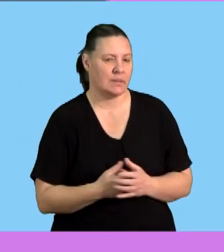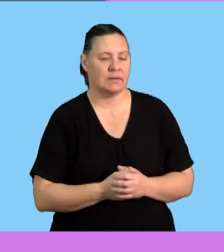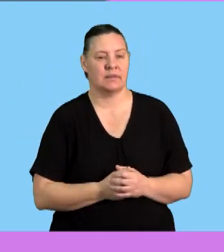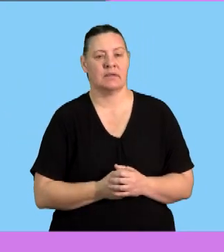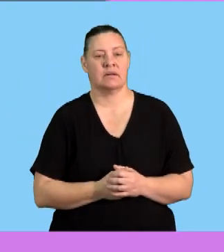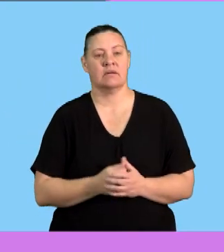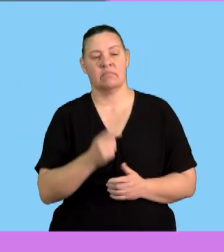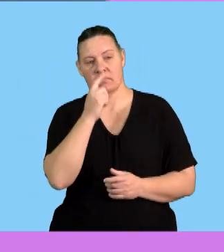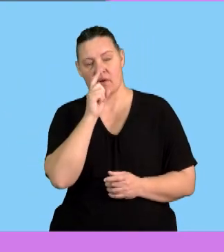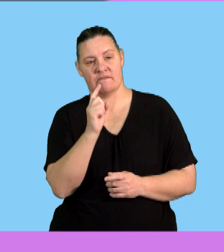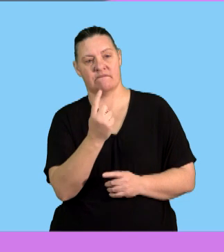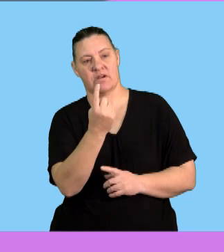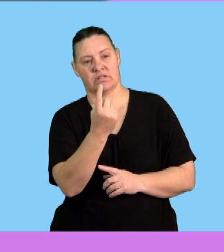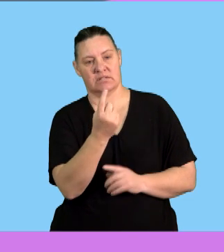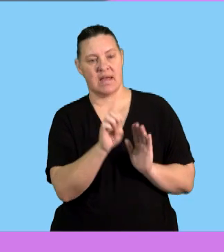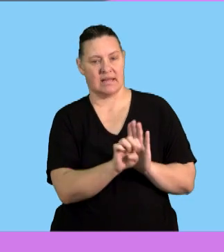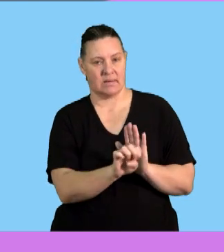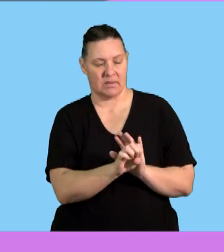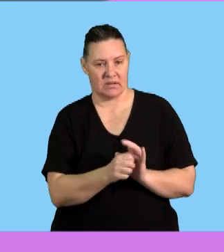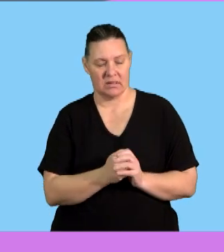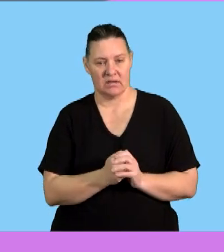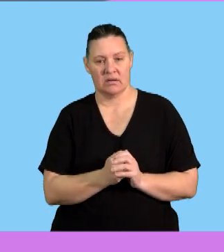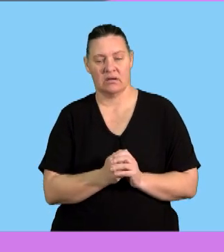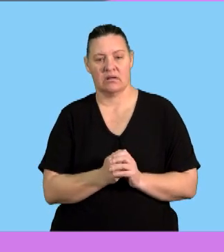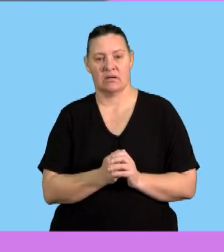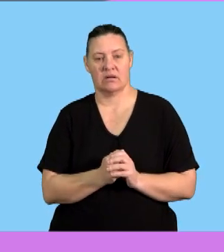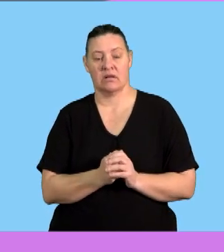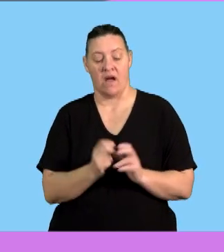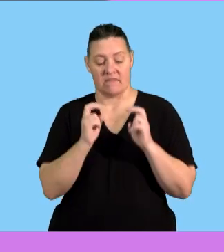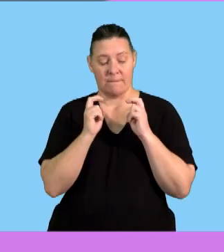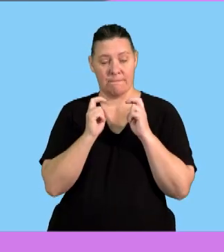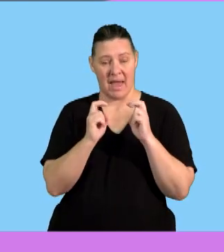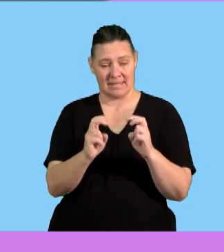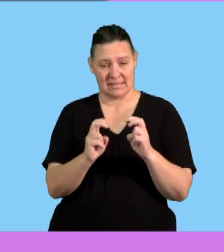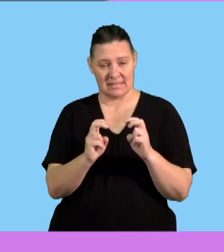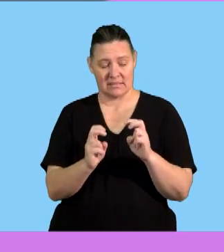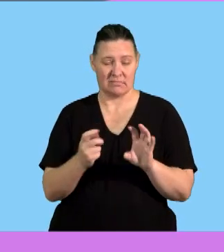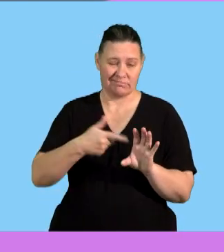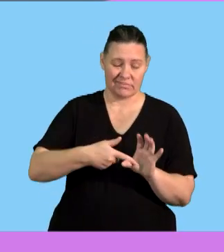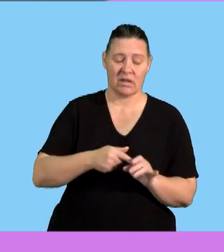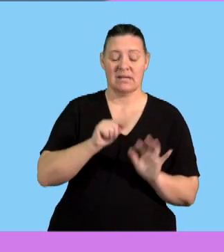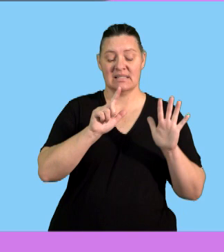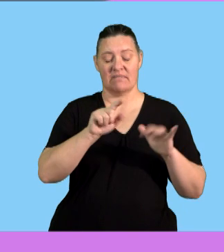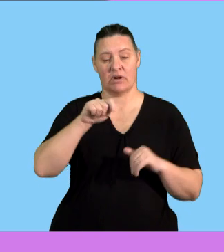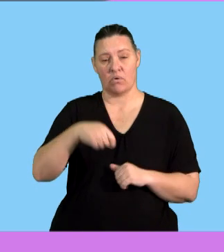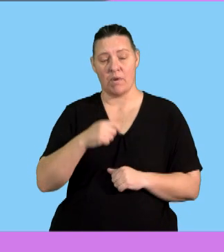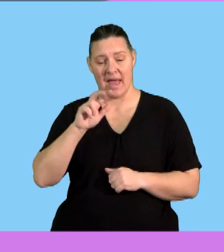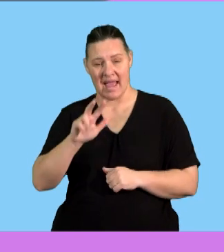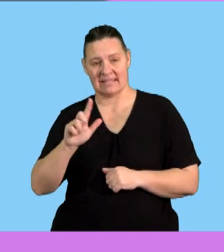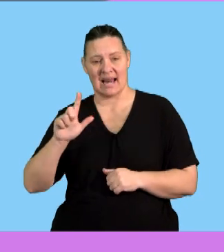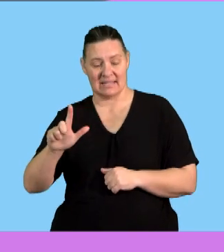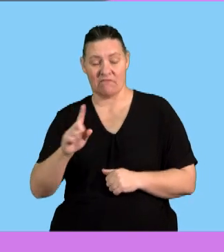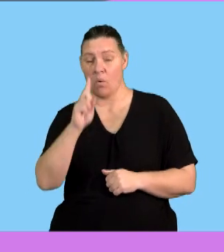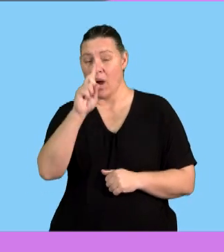Now let us look at the first example given to us. If a bus consumes 7.8